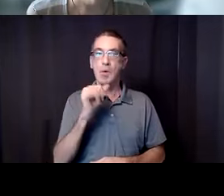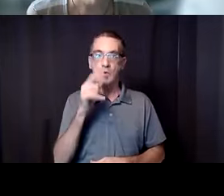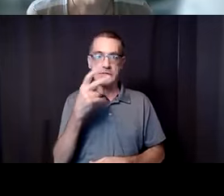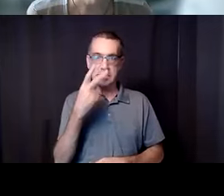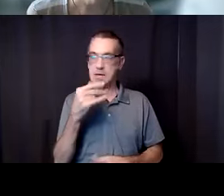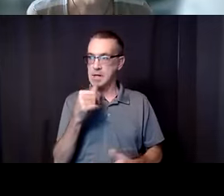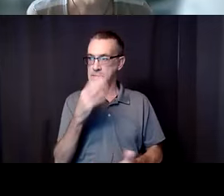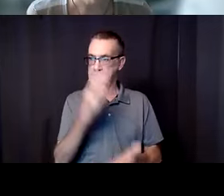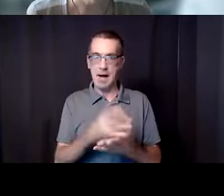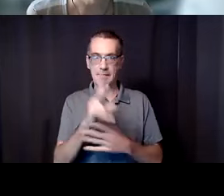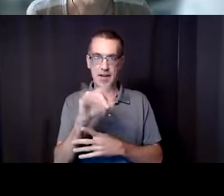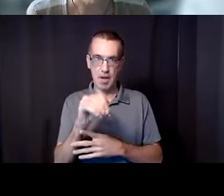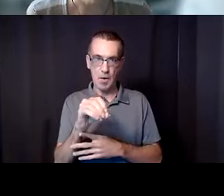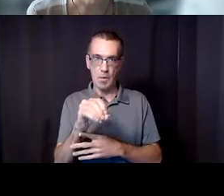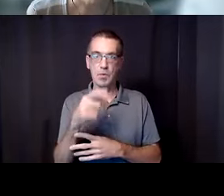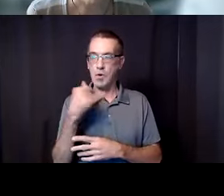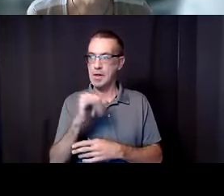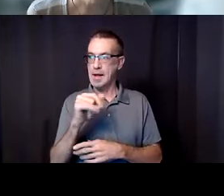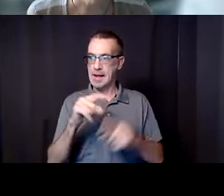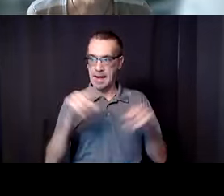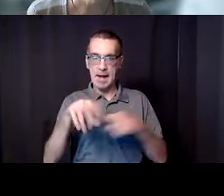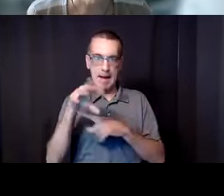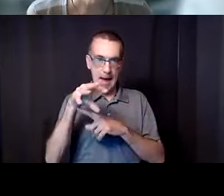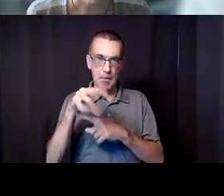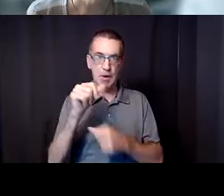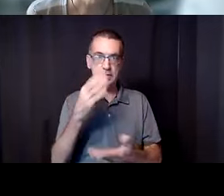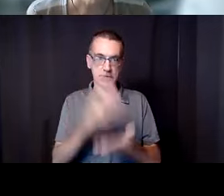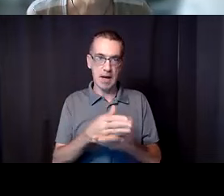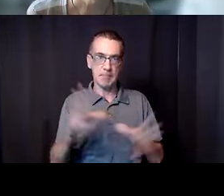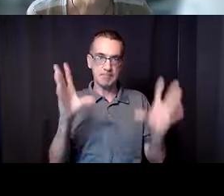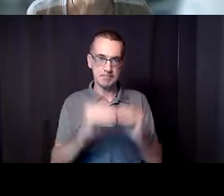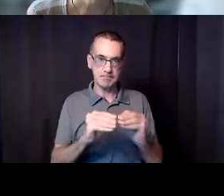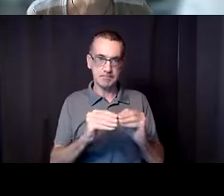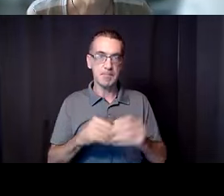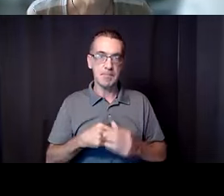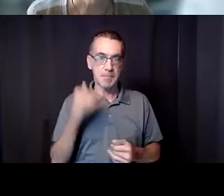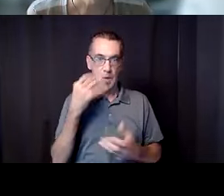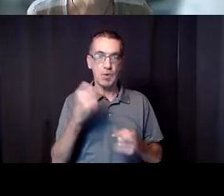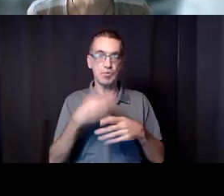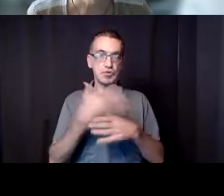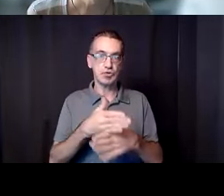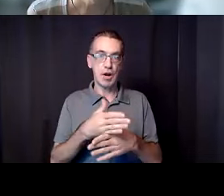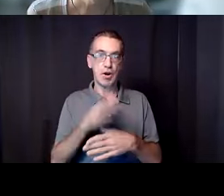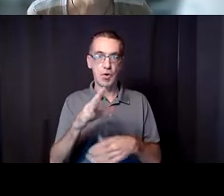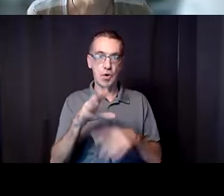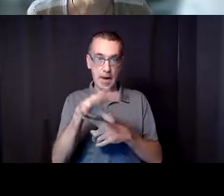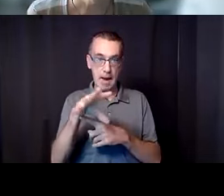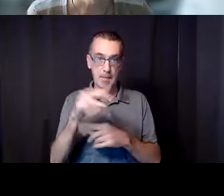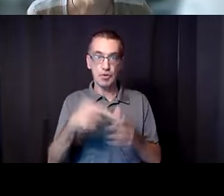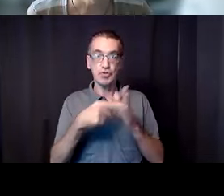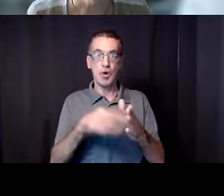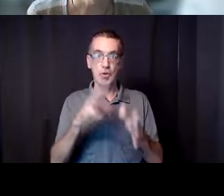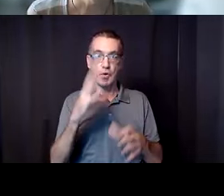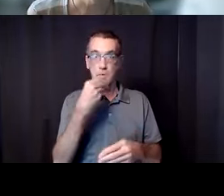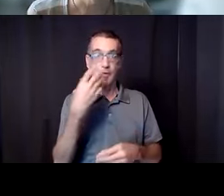the stop video, so it looks like a little video camera. And if you want to share your camera and show us your